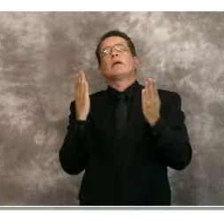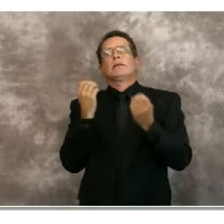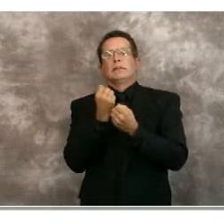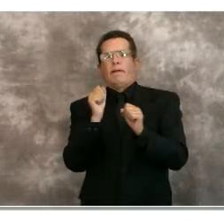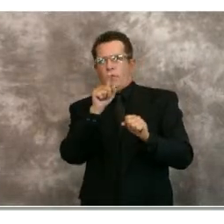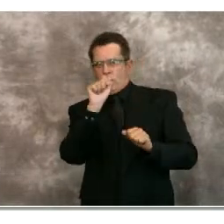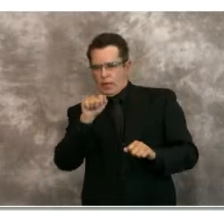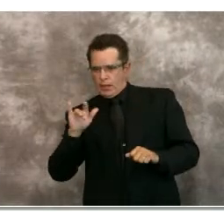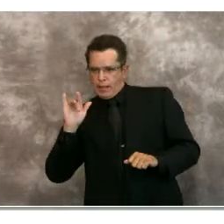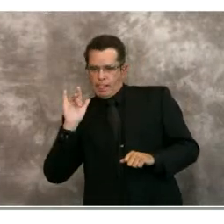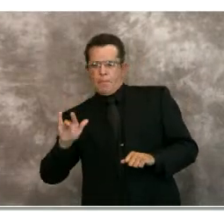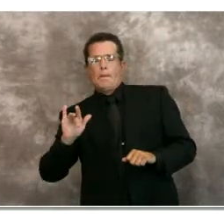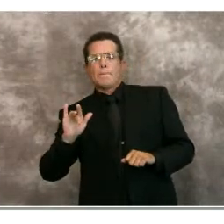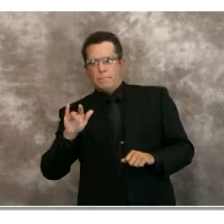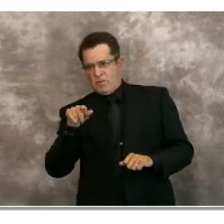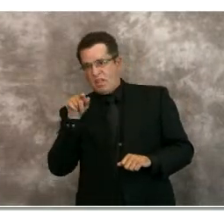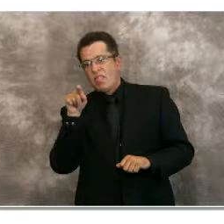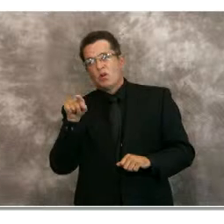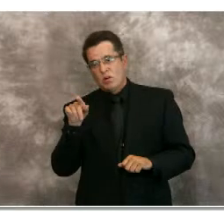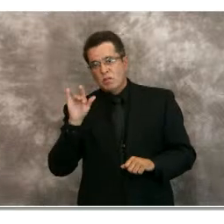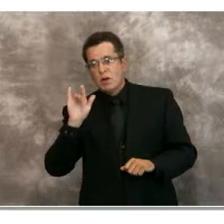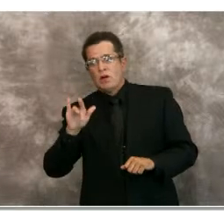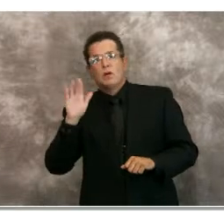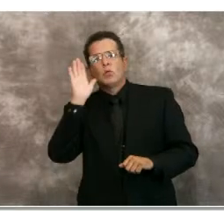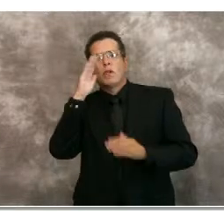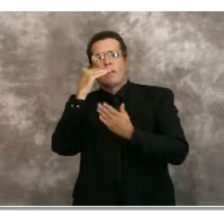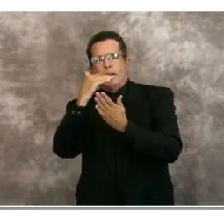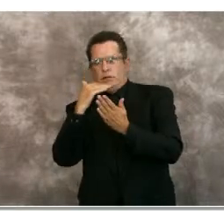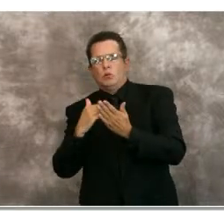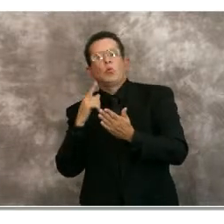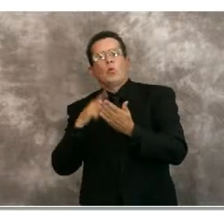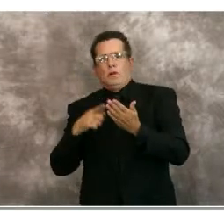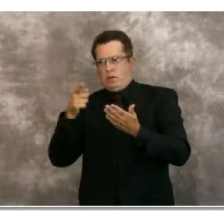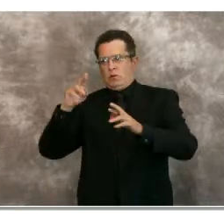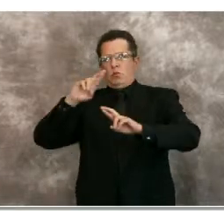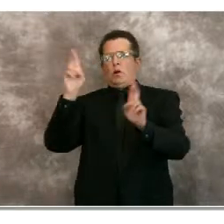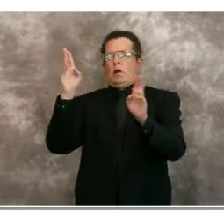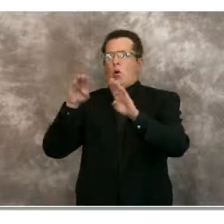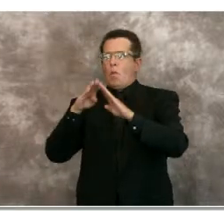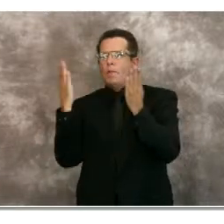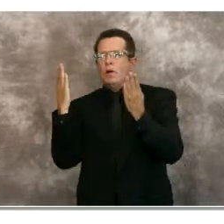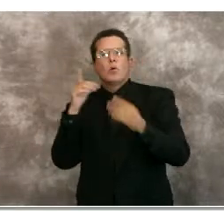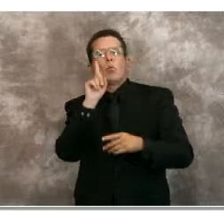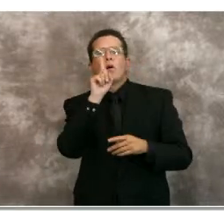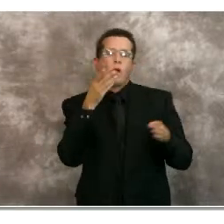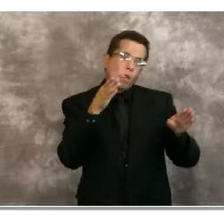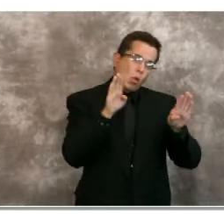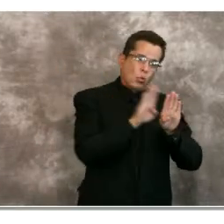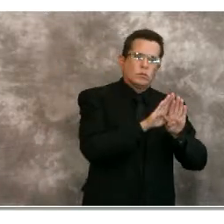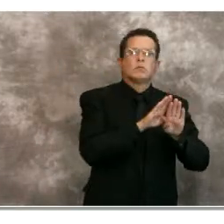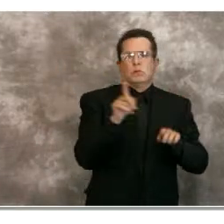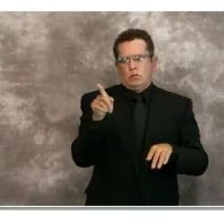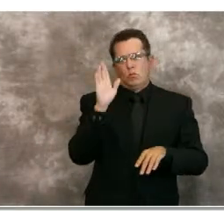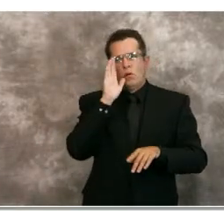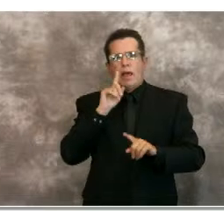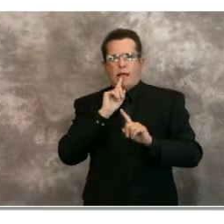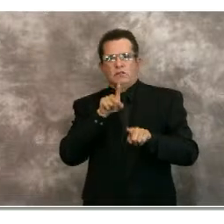that and it will take you to another page that lists what is open now, what is closed, and what is coming